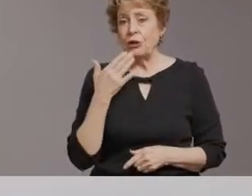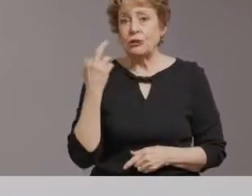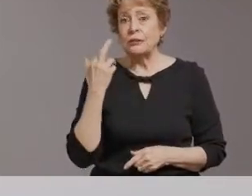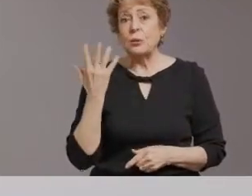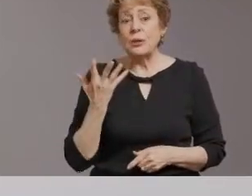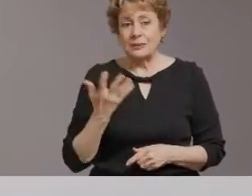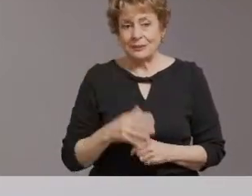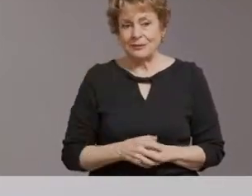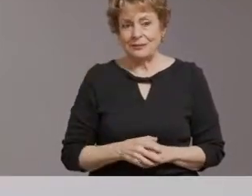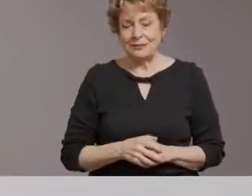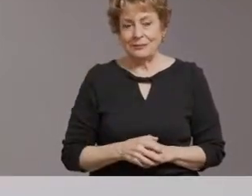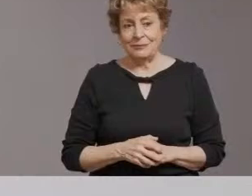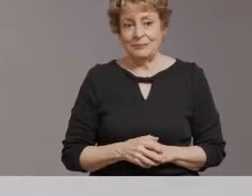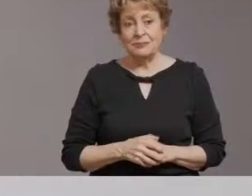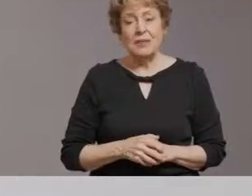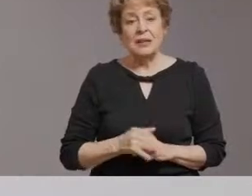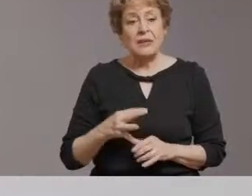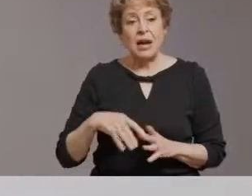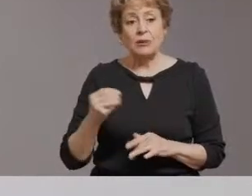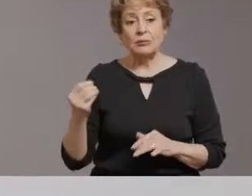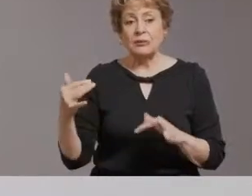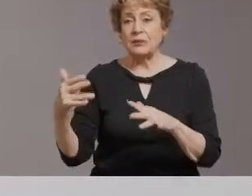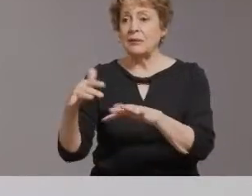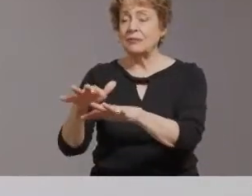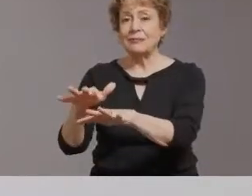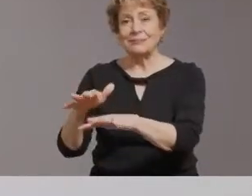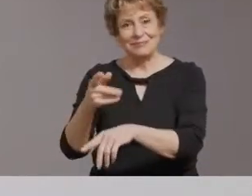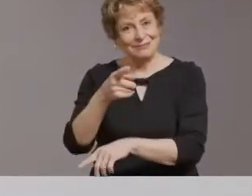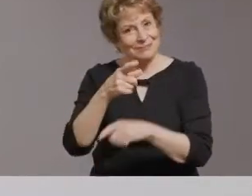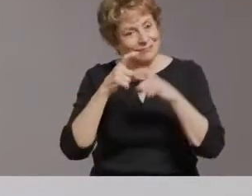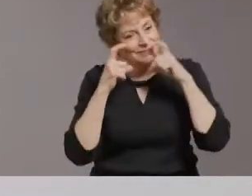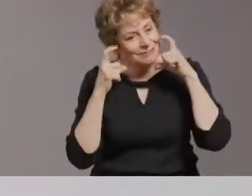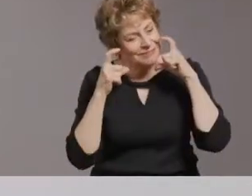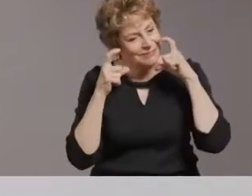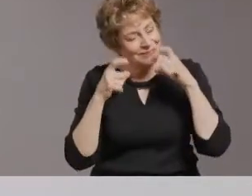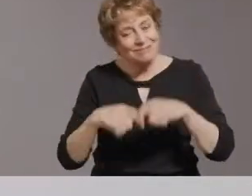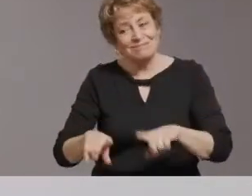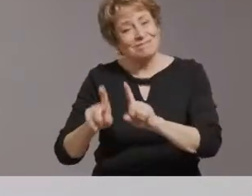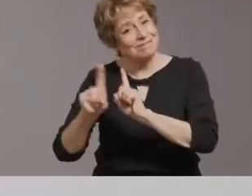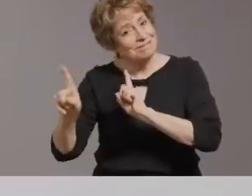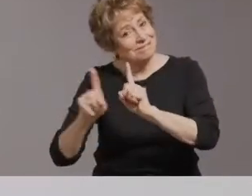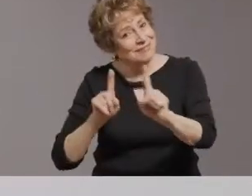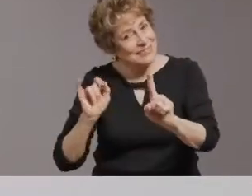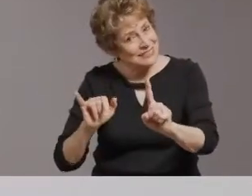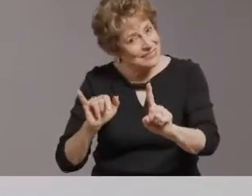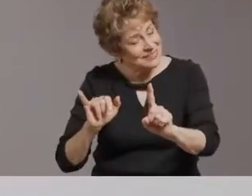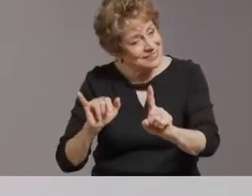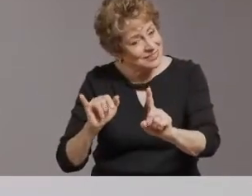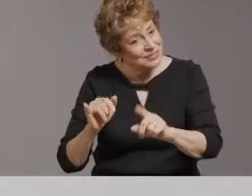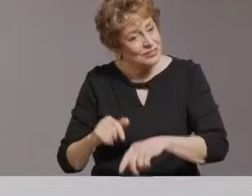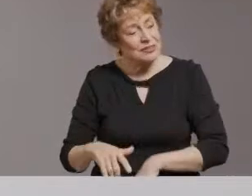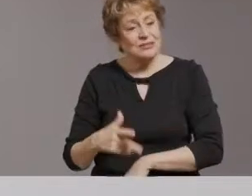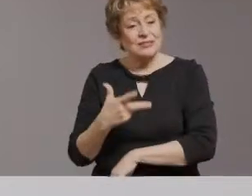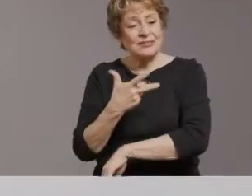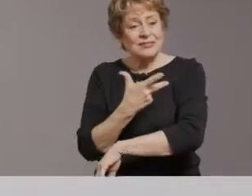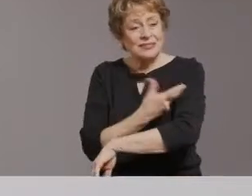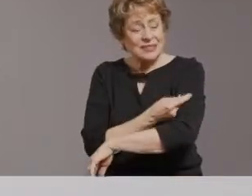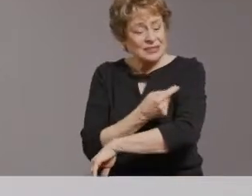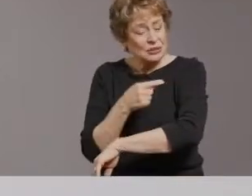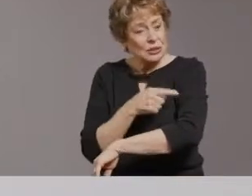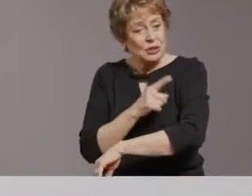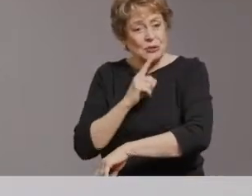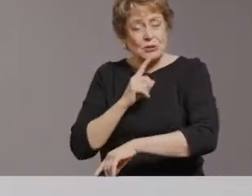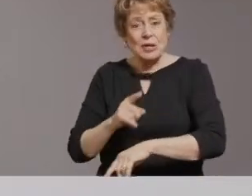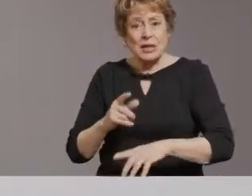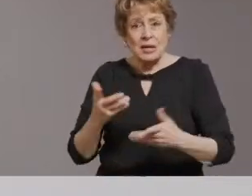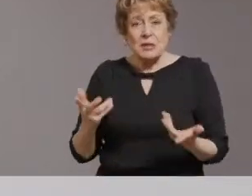wearing a mask and you're staying physically distanced, and getting that vaccine as soon as you can.